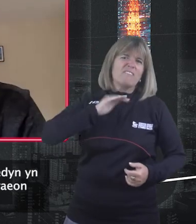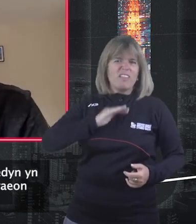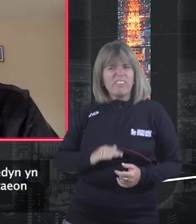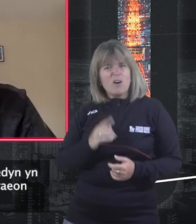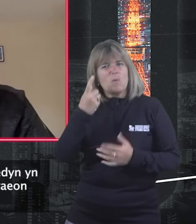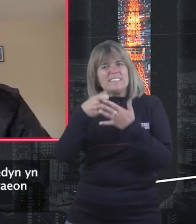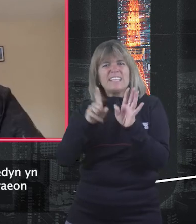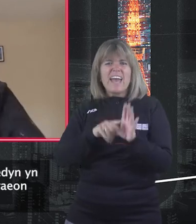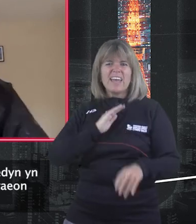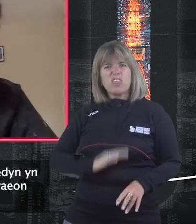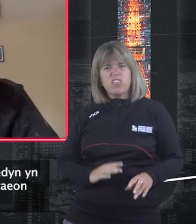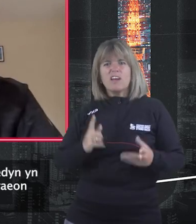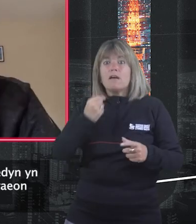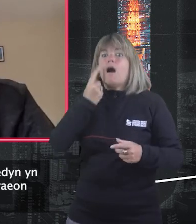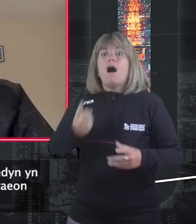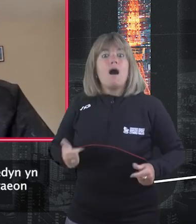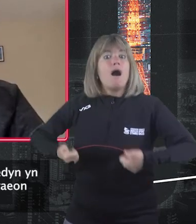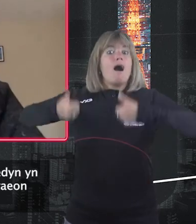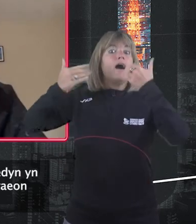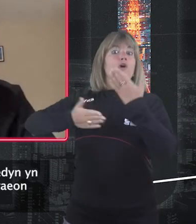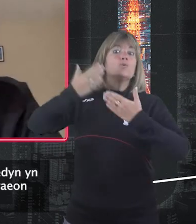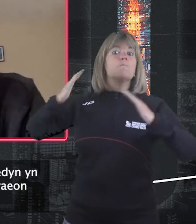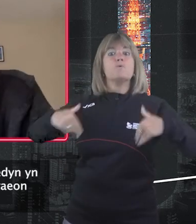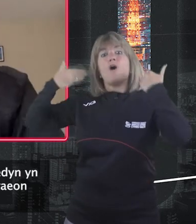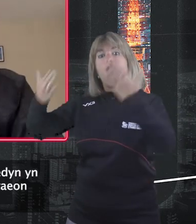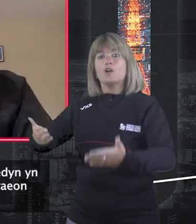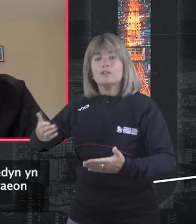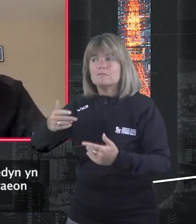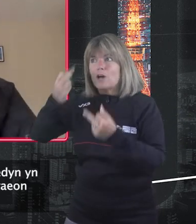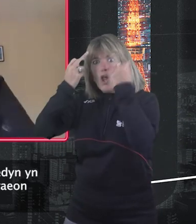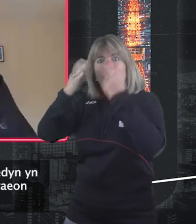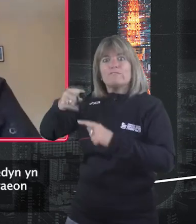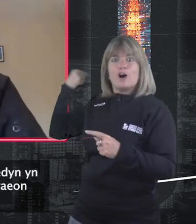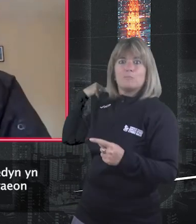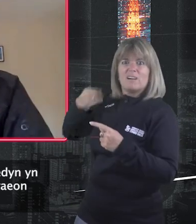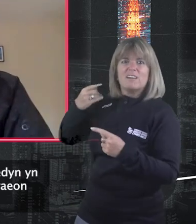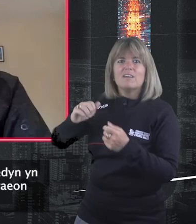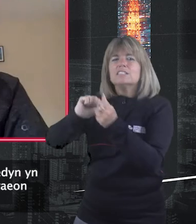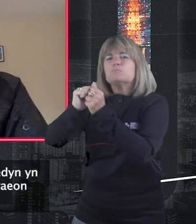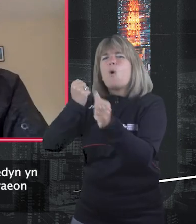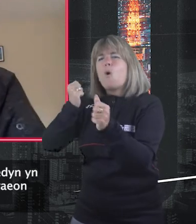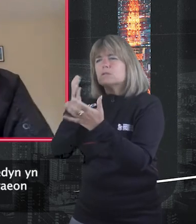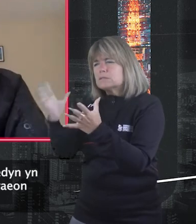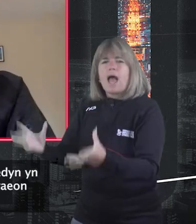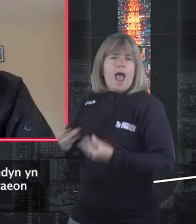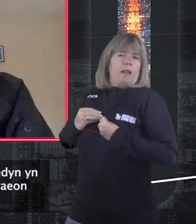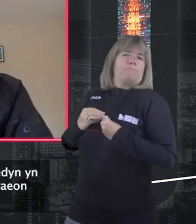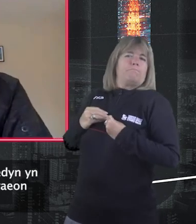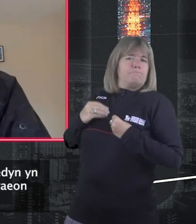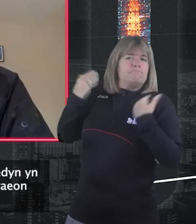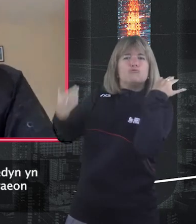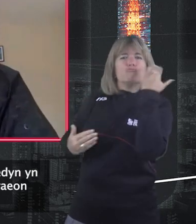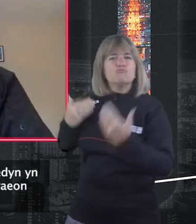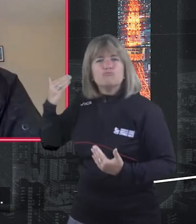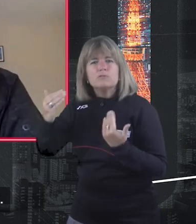have a down day, but then the next day is a new day. Move on and learn from it, you know? And yeah, I think sports